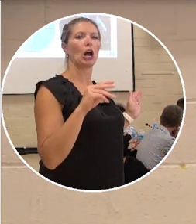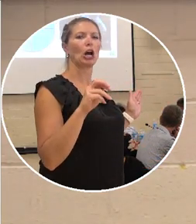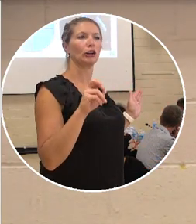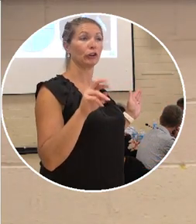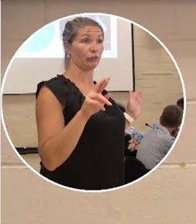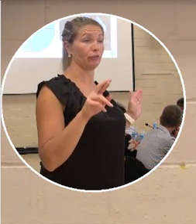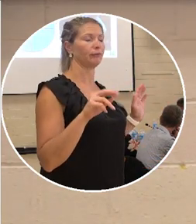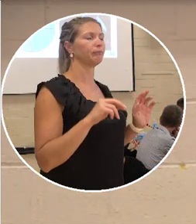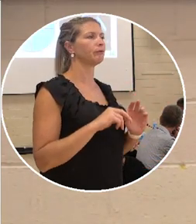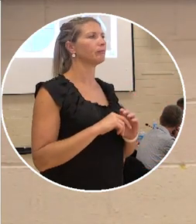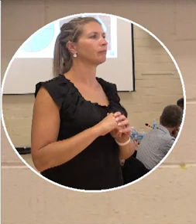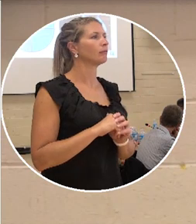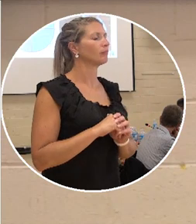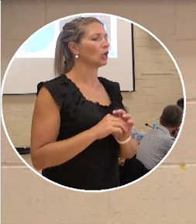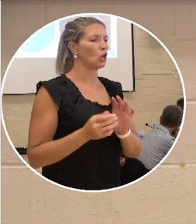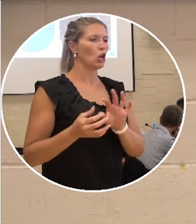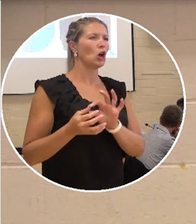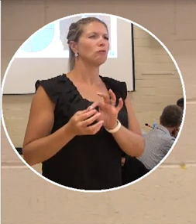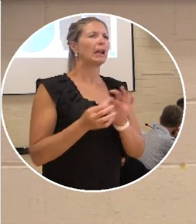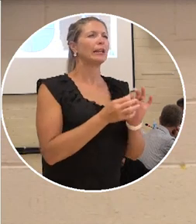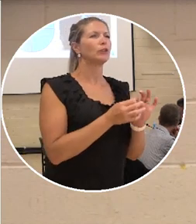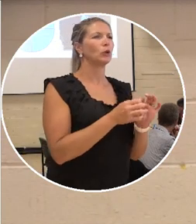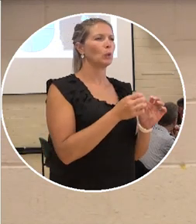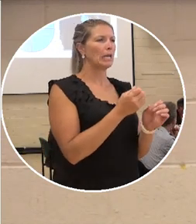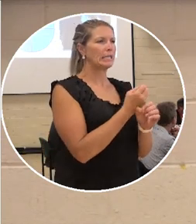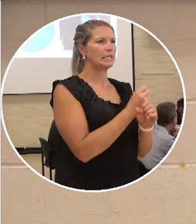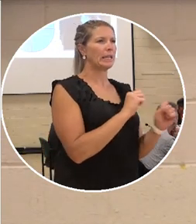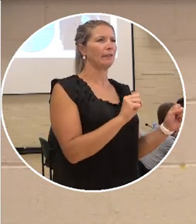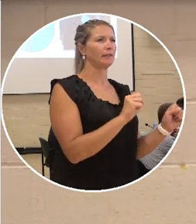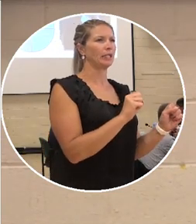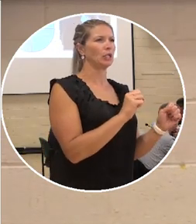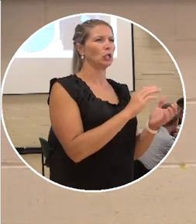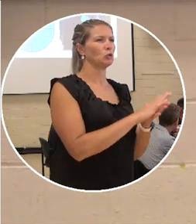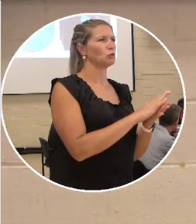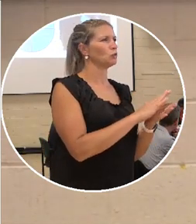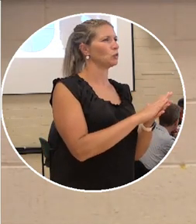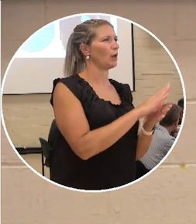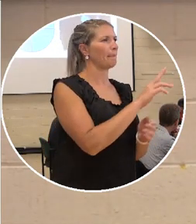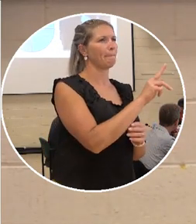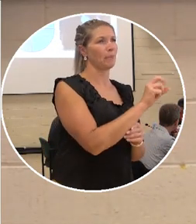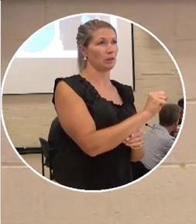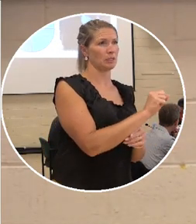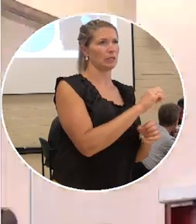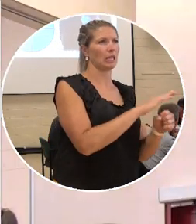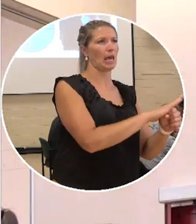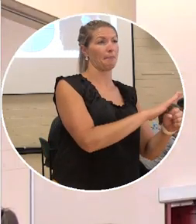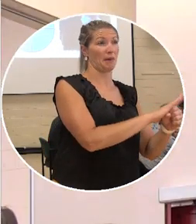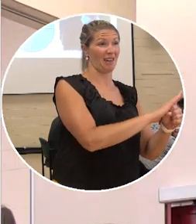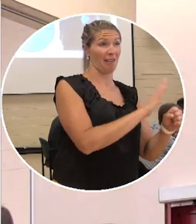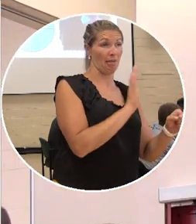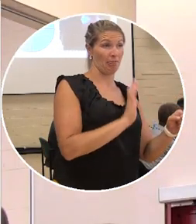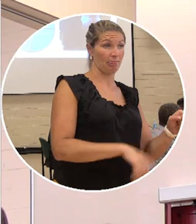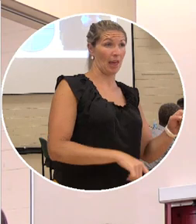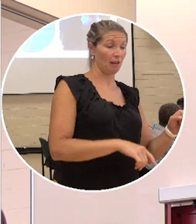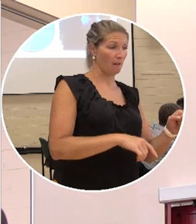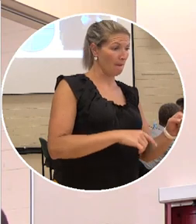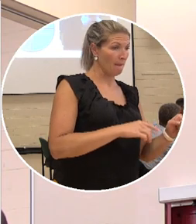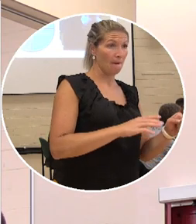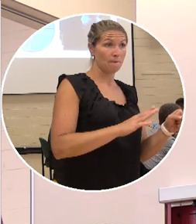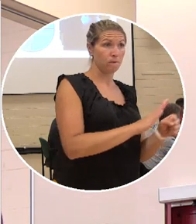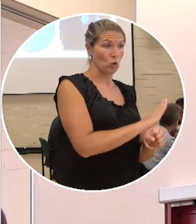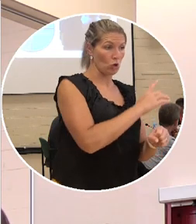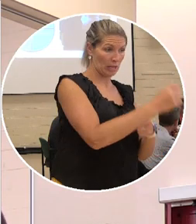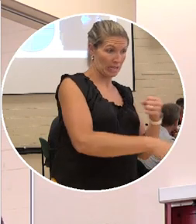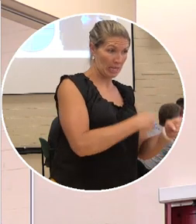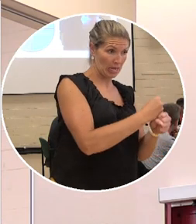With regard to the safety, the school bus safety campaign, is this an ongoing campaign throughout the year, or are we finished